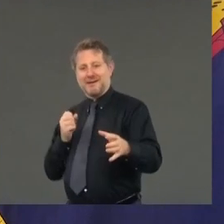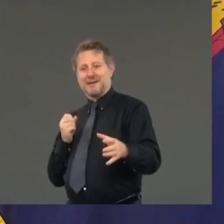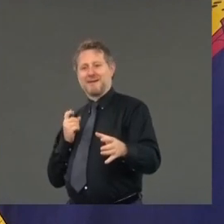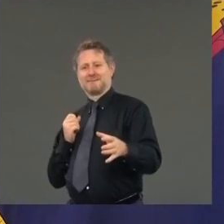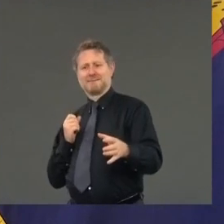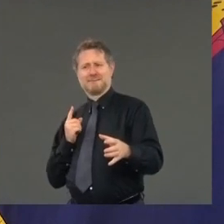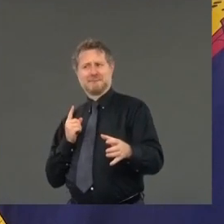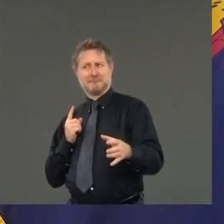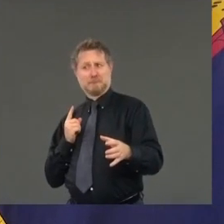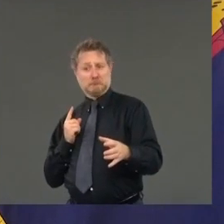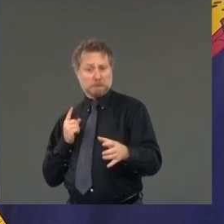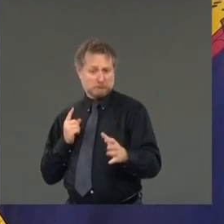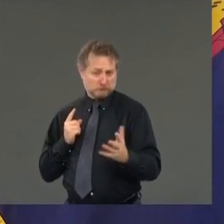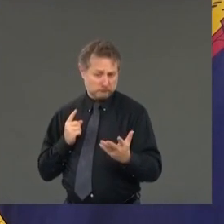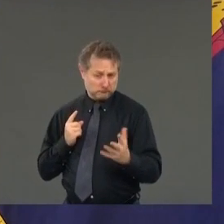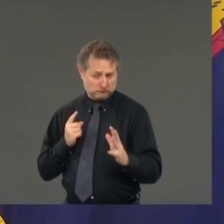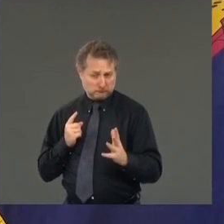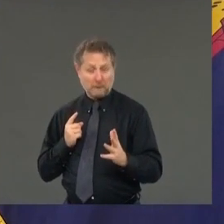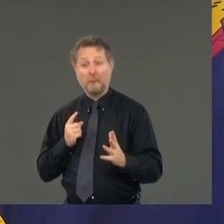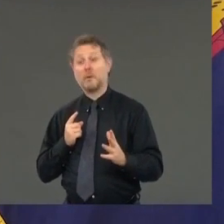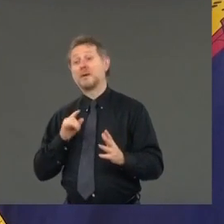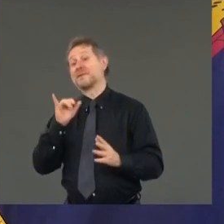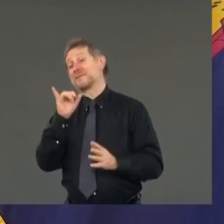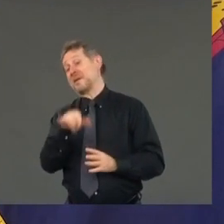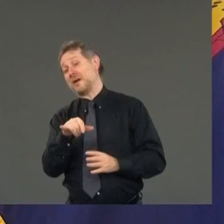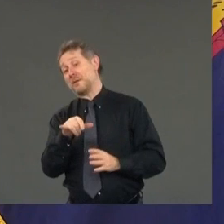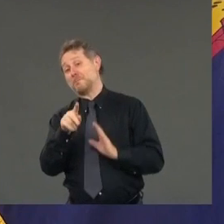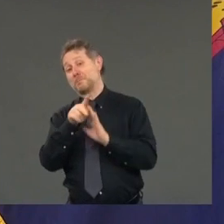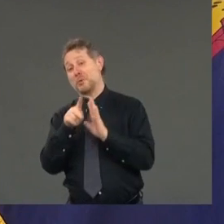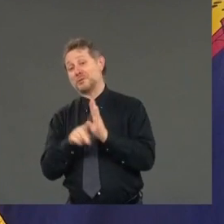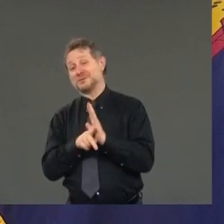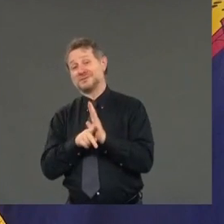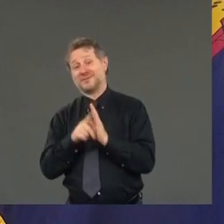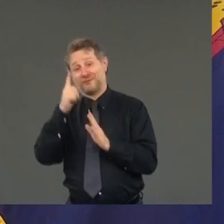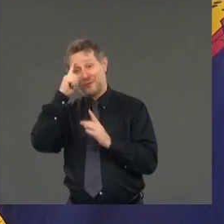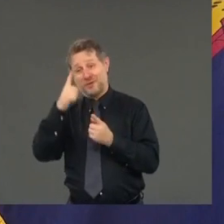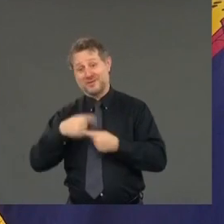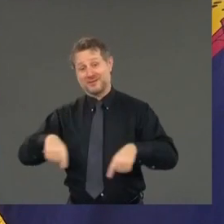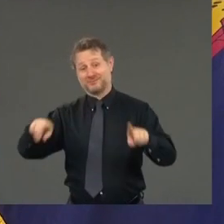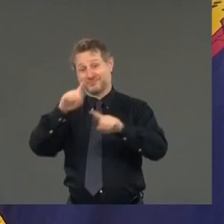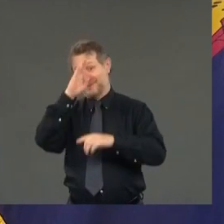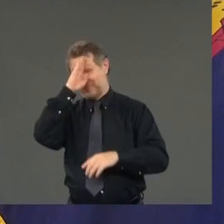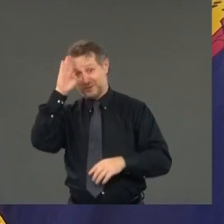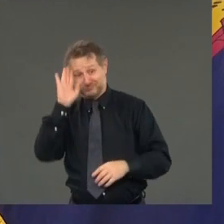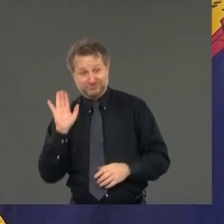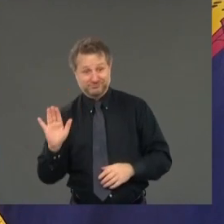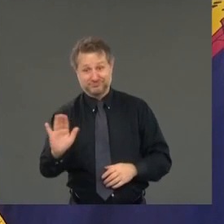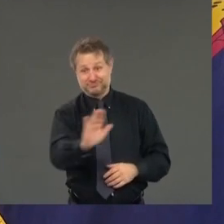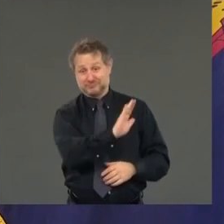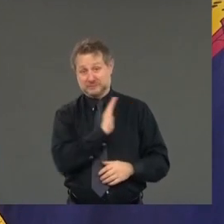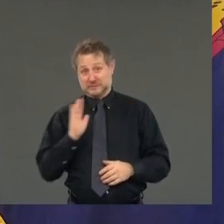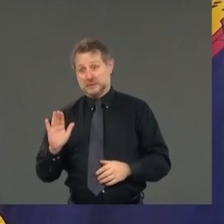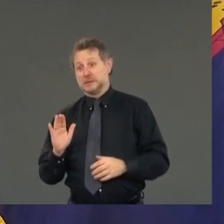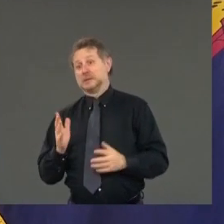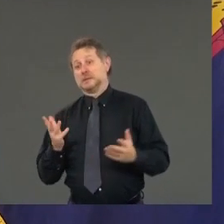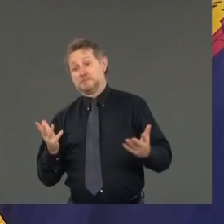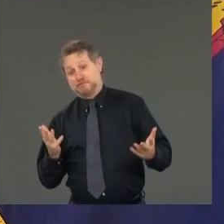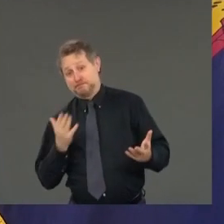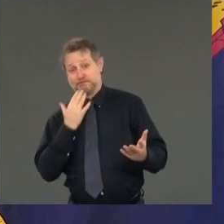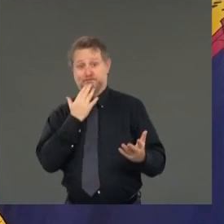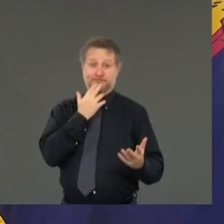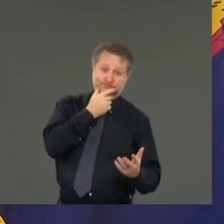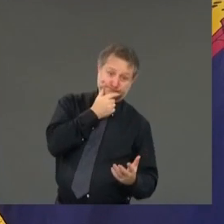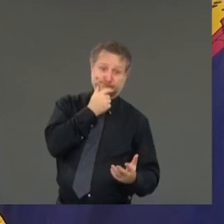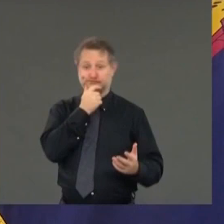H&H and the policy of those hospitals is not a policy